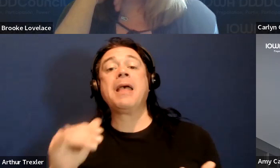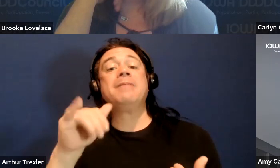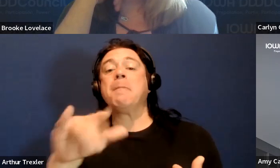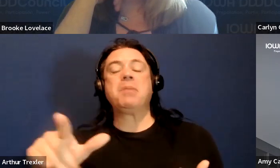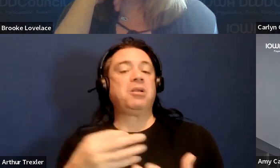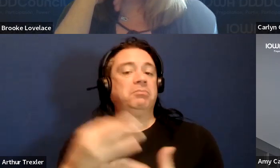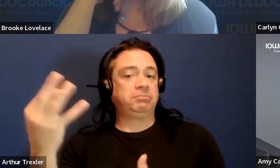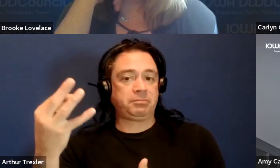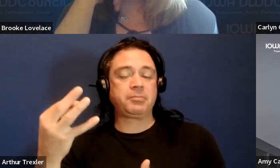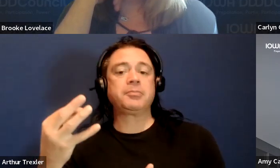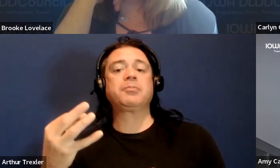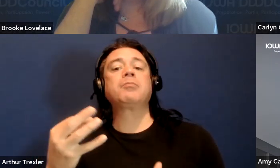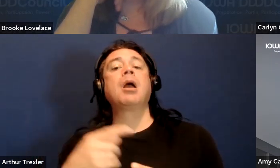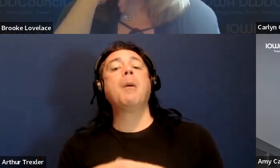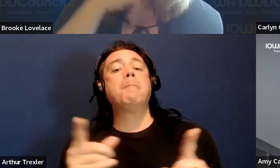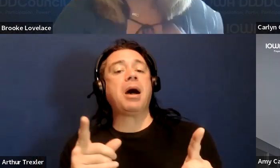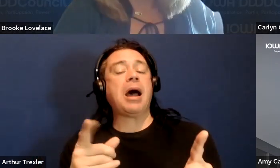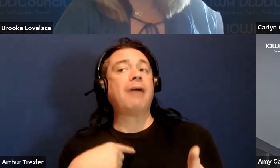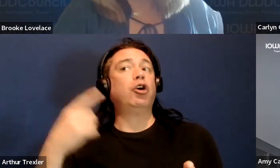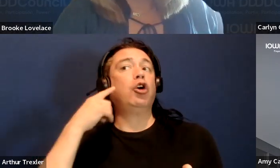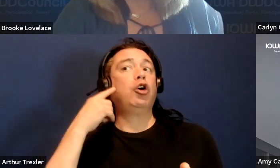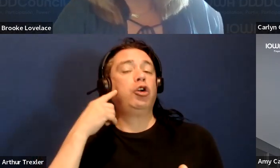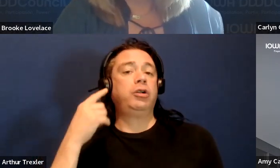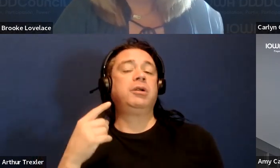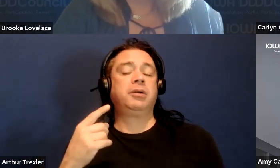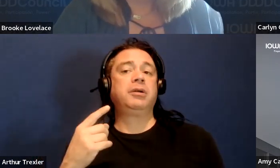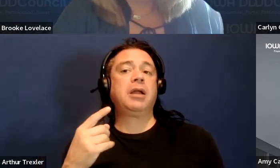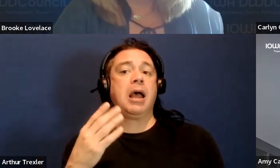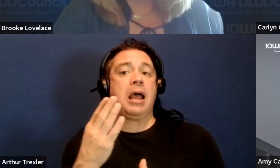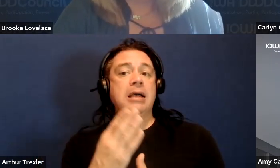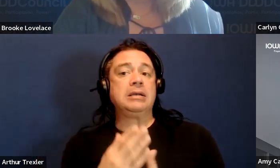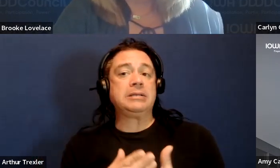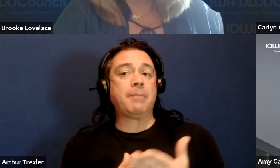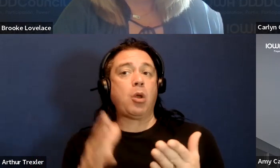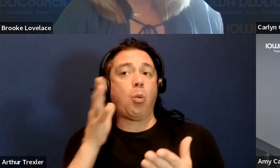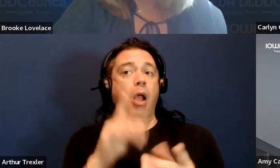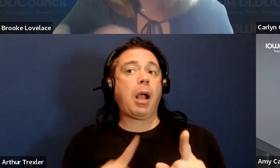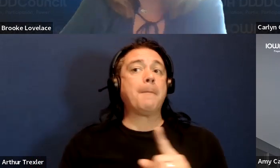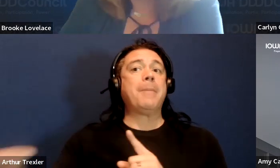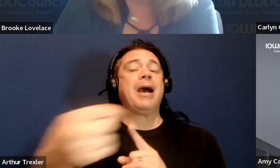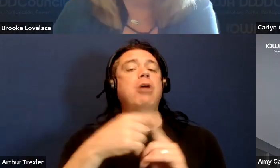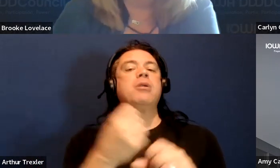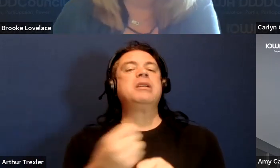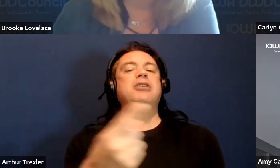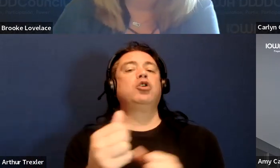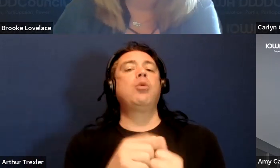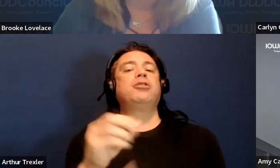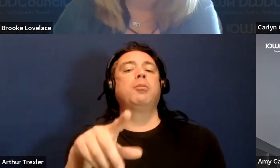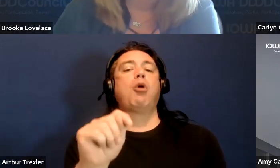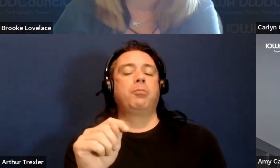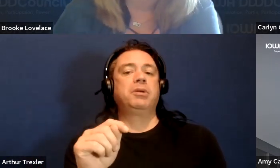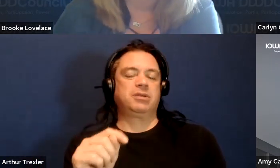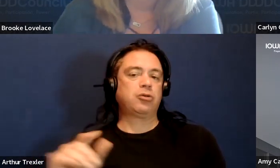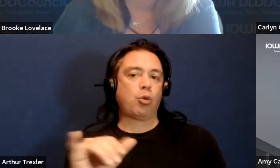didn't make it, but I have heard that's something that may be coming back around next year with the department